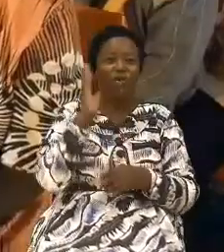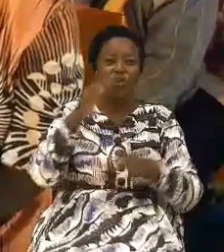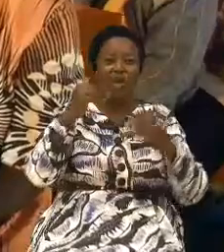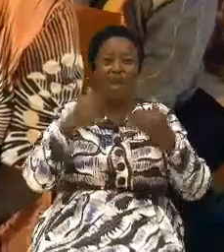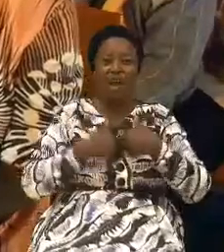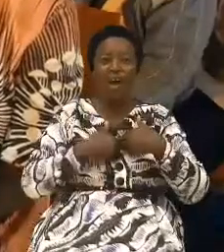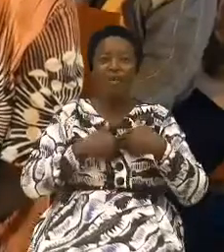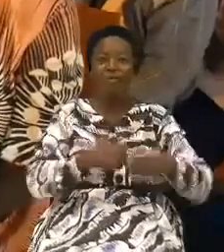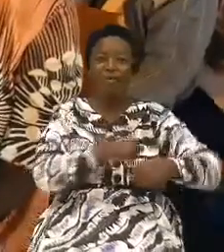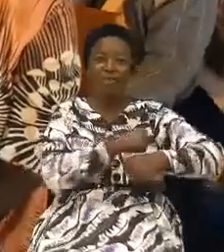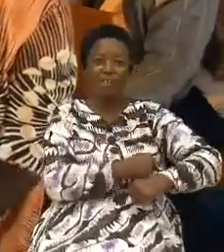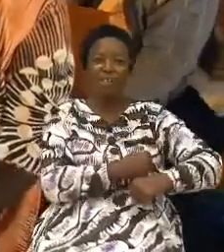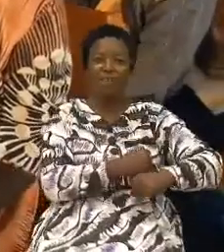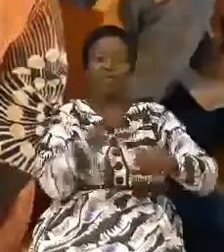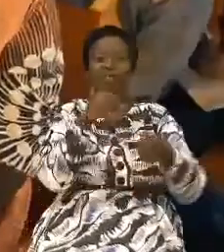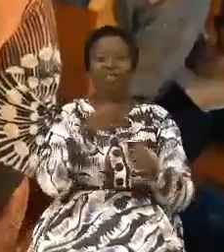security.